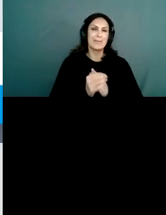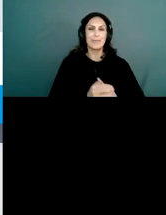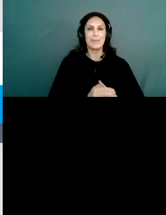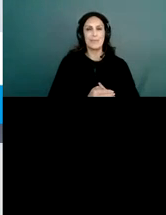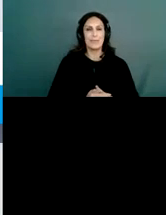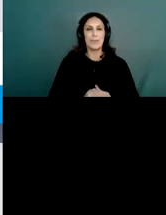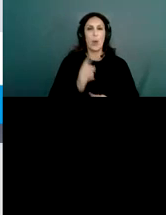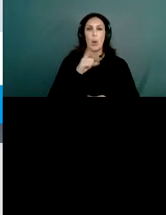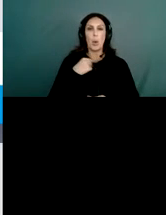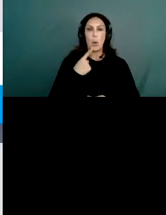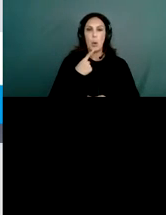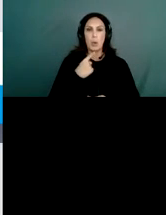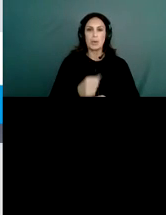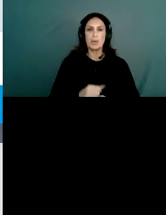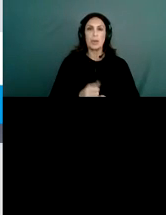Whose?